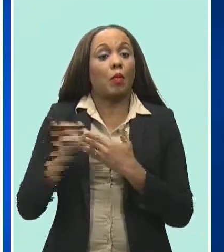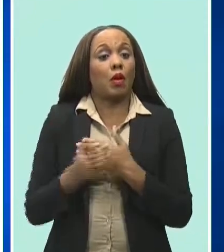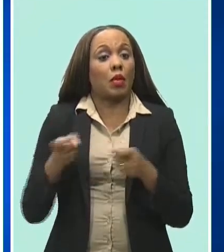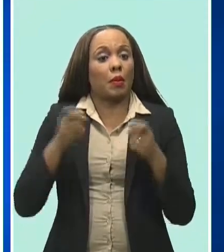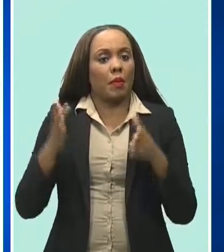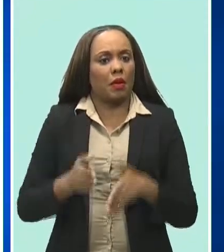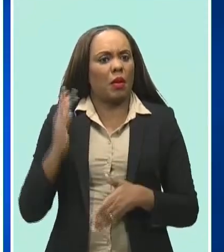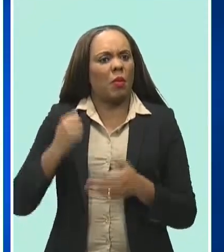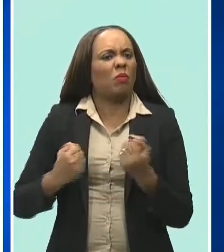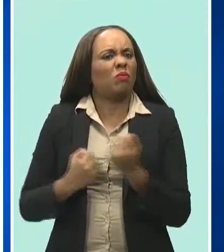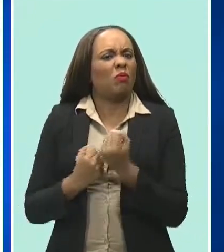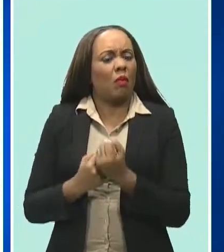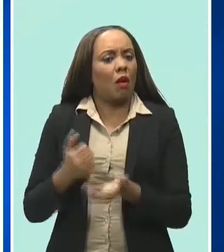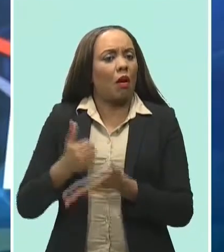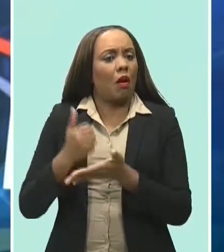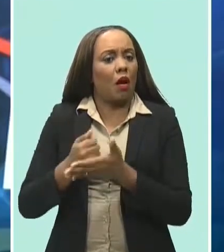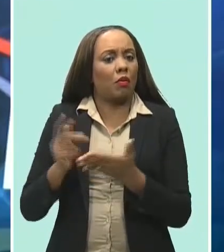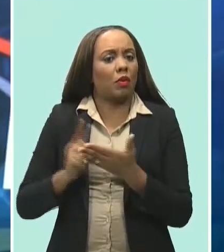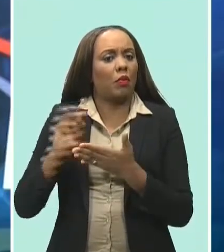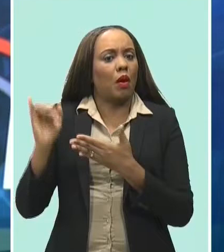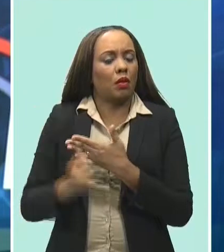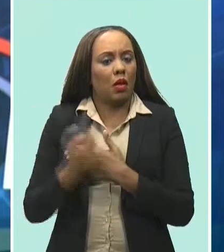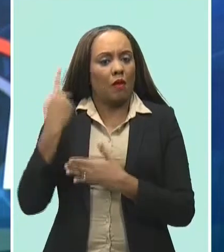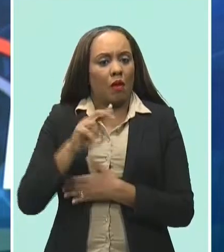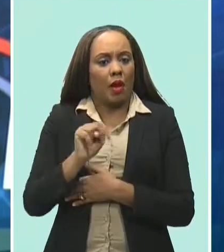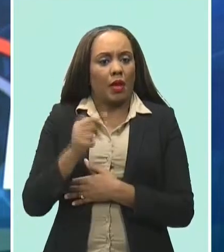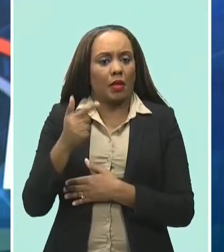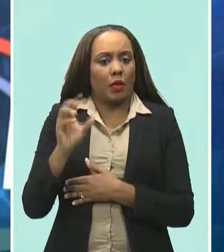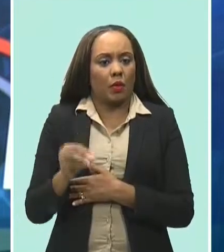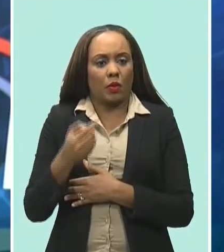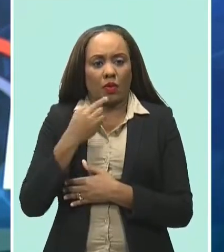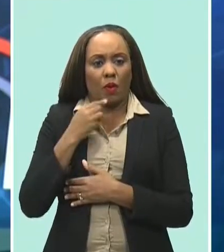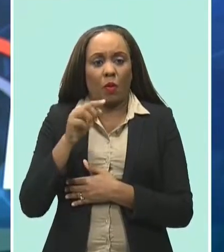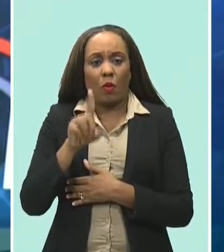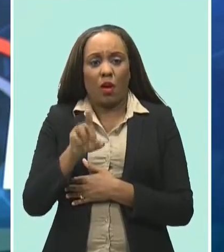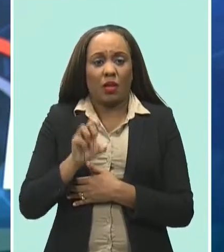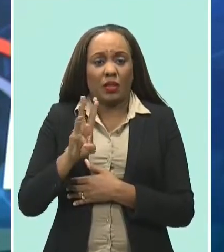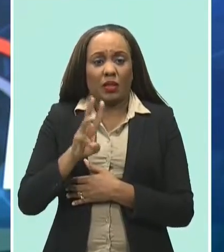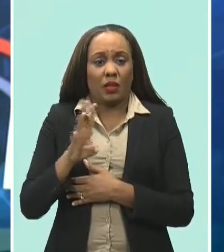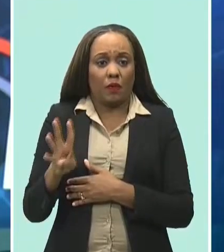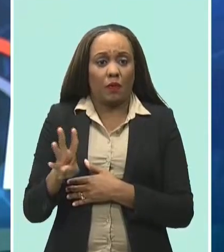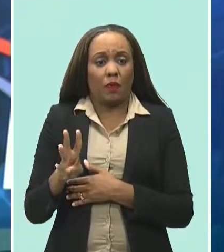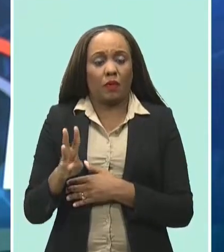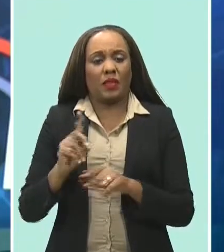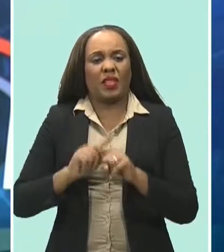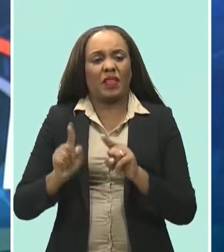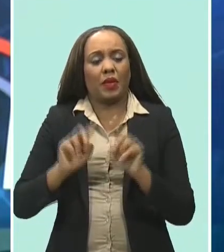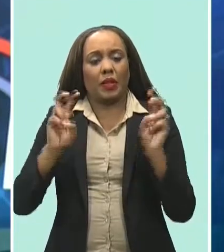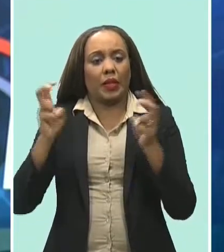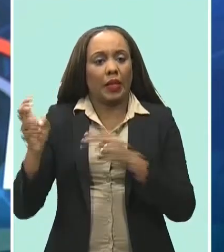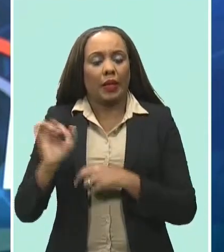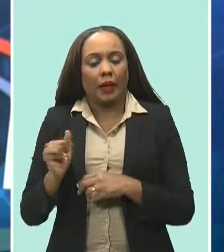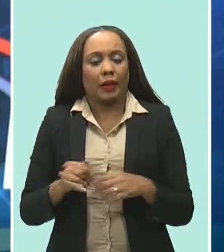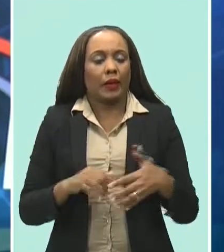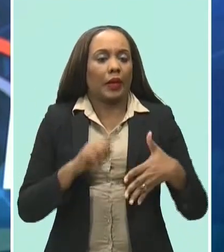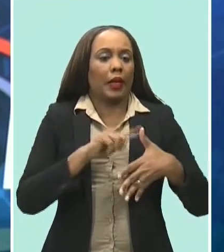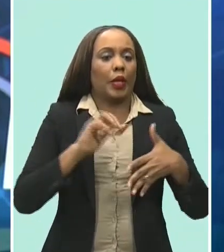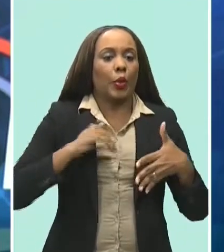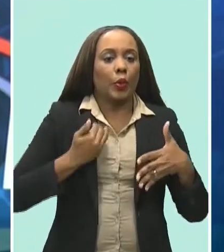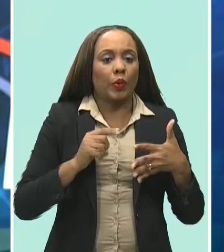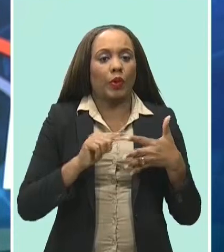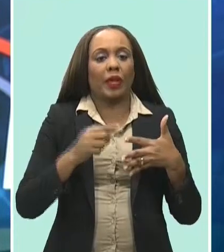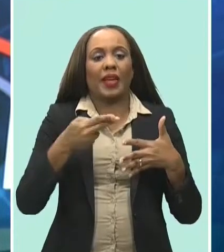the facilitators of the project, says 164 NGOs spanning sectors such as youth, HIV and AIDS, and